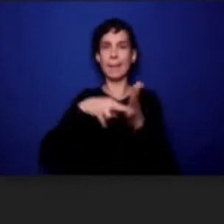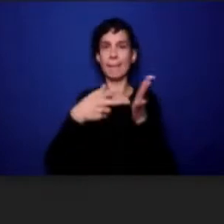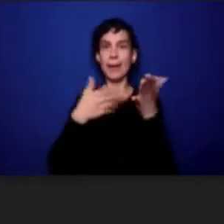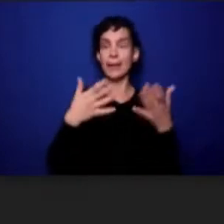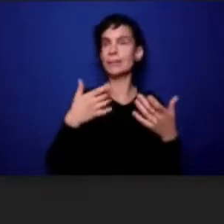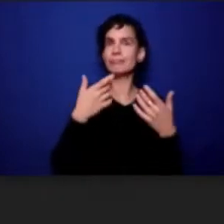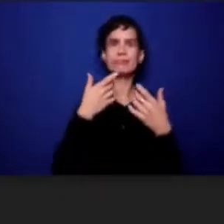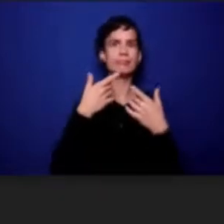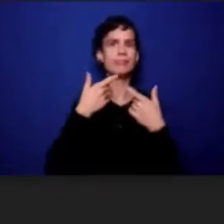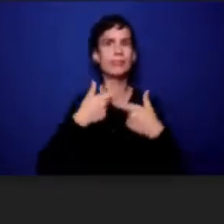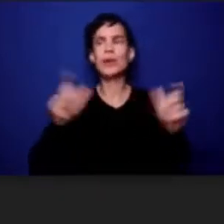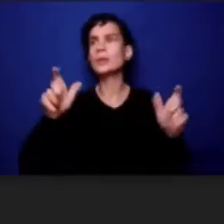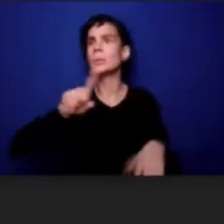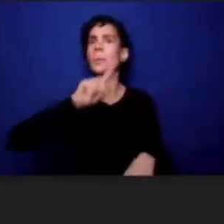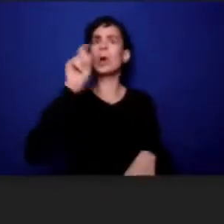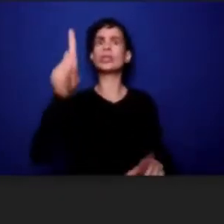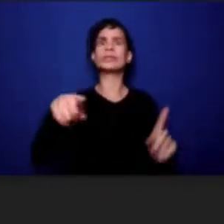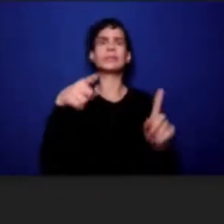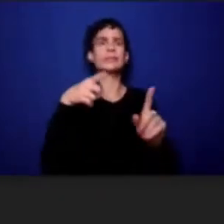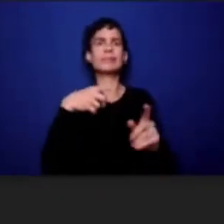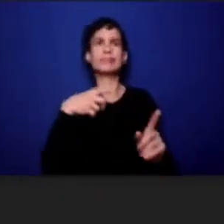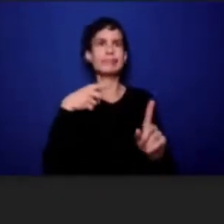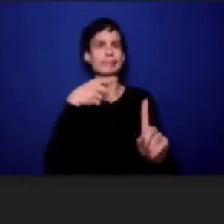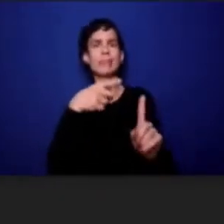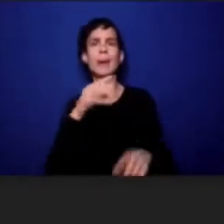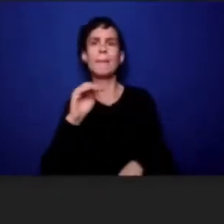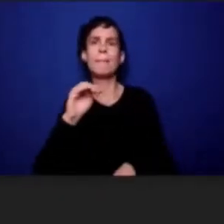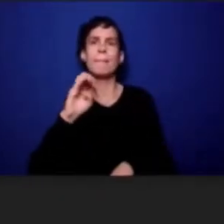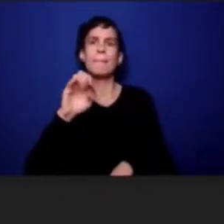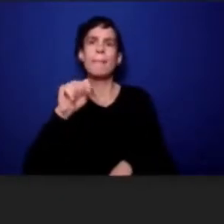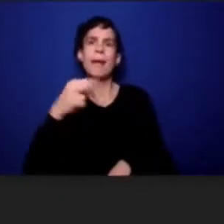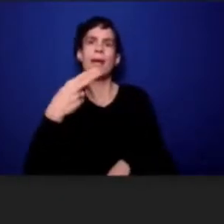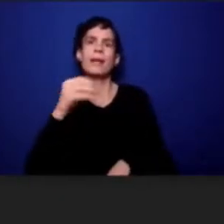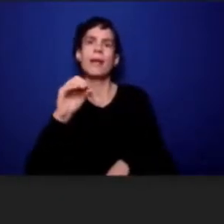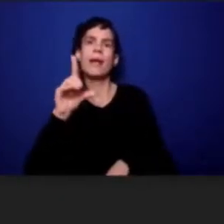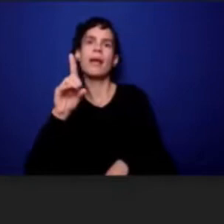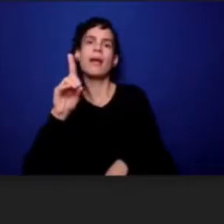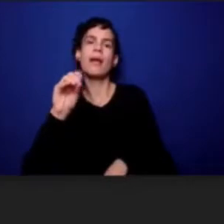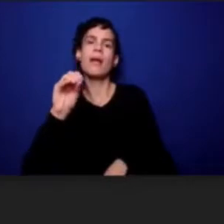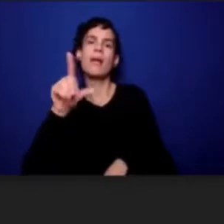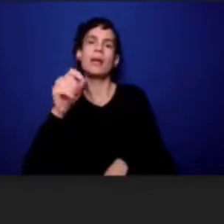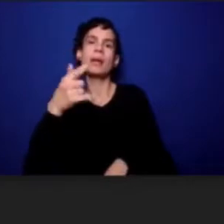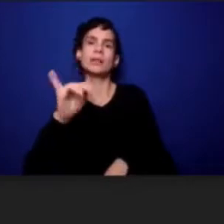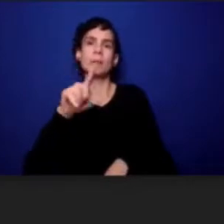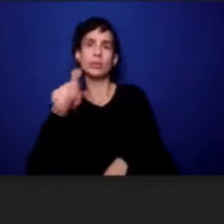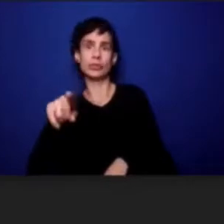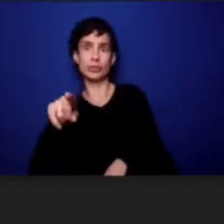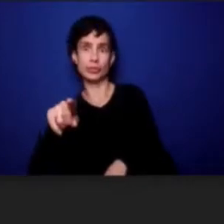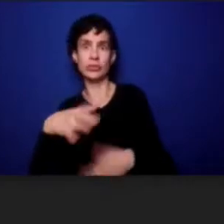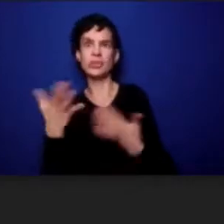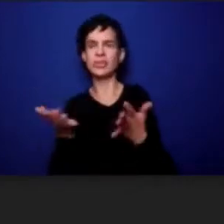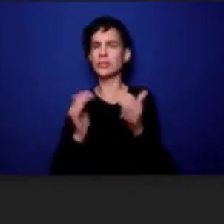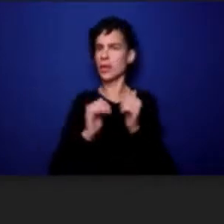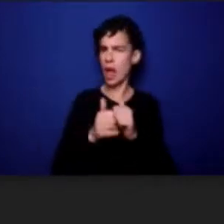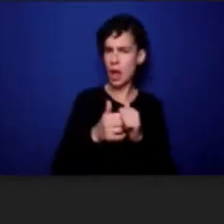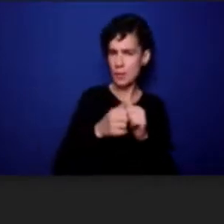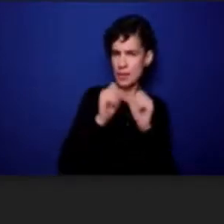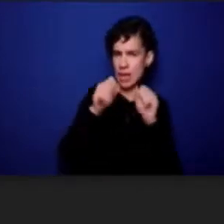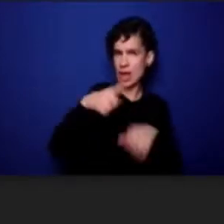large methodological question is like the extent to which you can really speculate about an